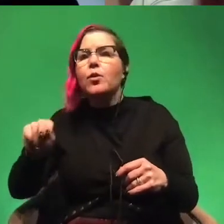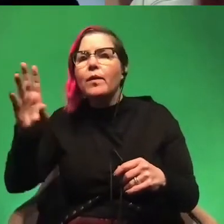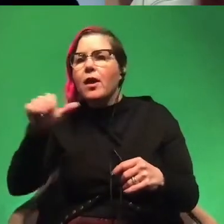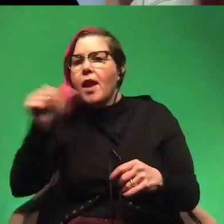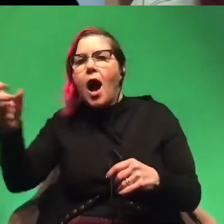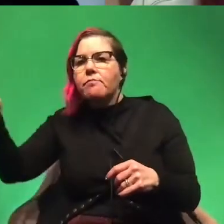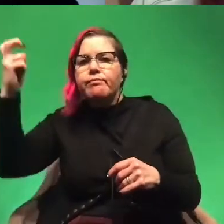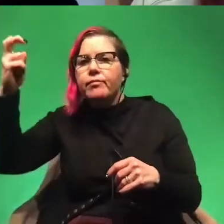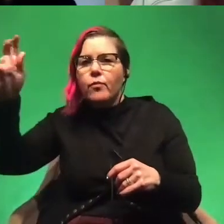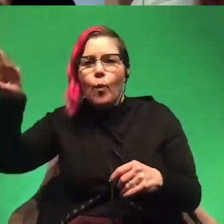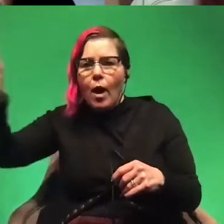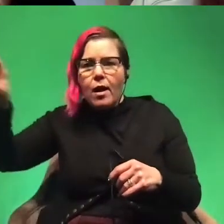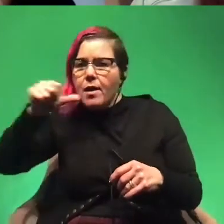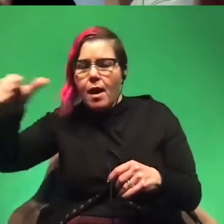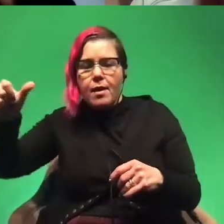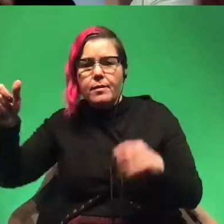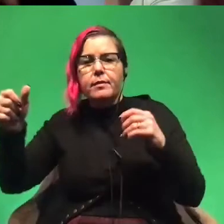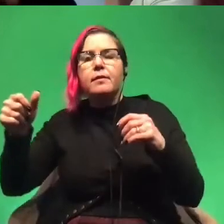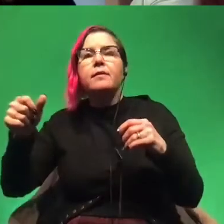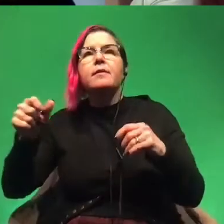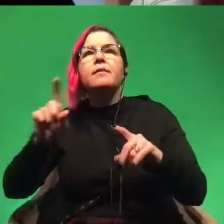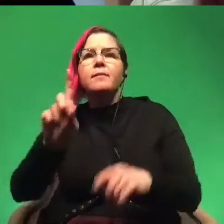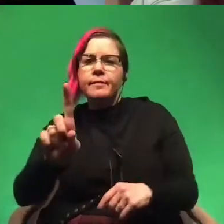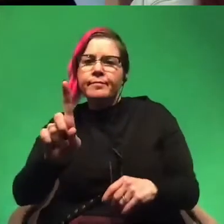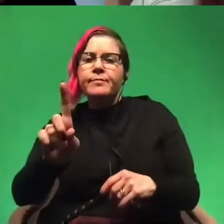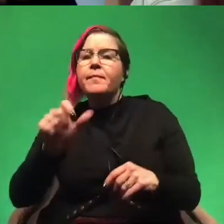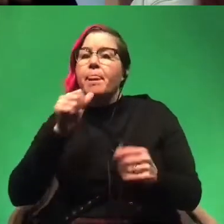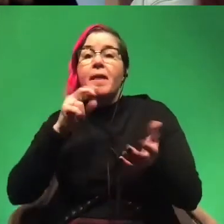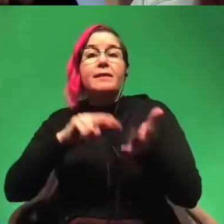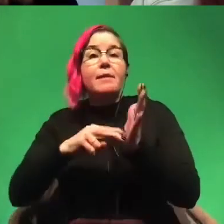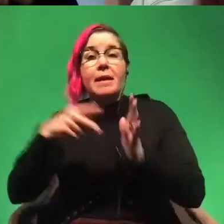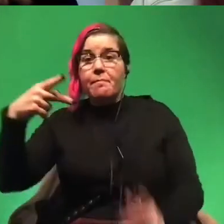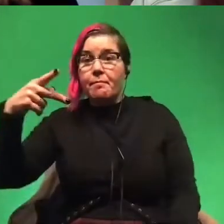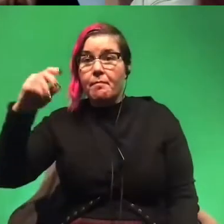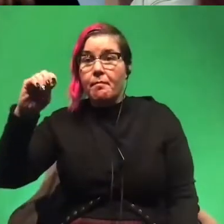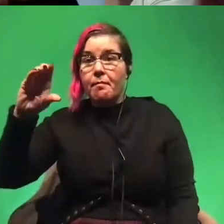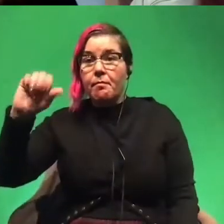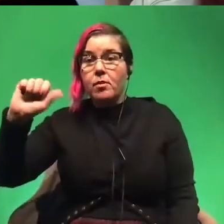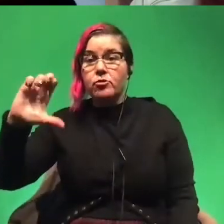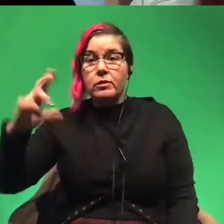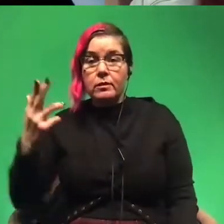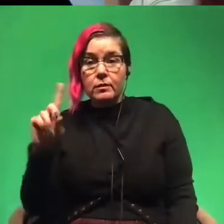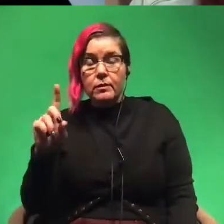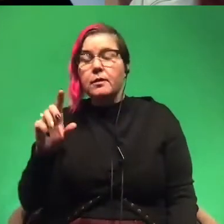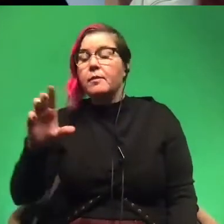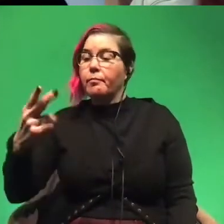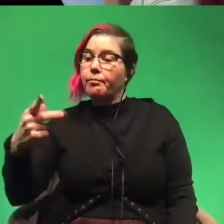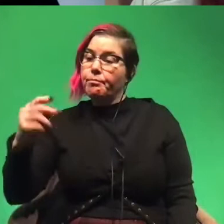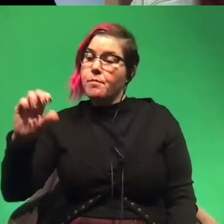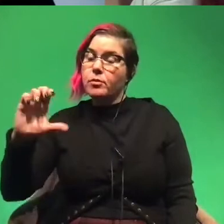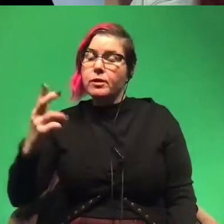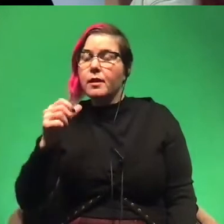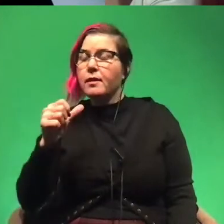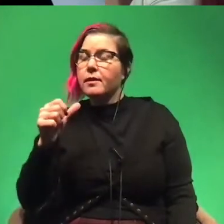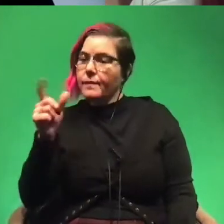the wild. But that doesn't mean that poaching is not directly impacted by the desire for